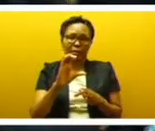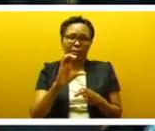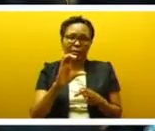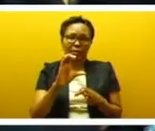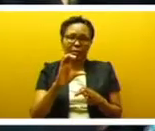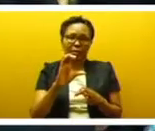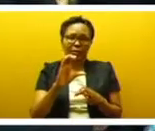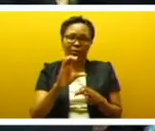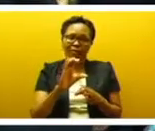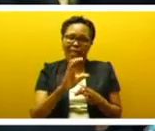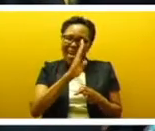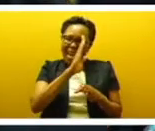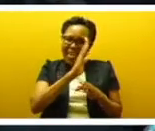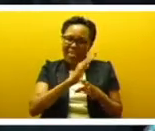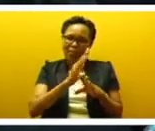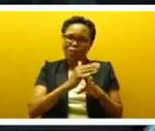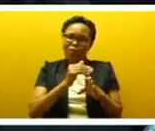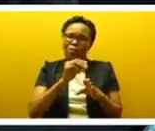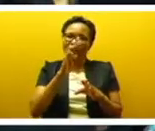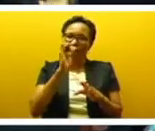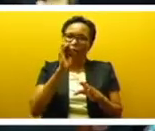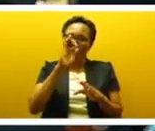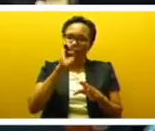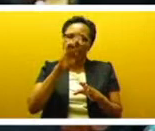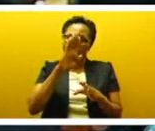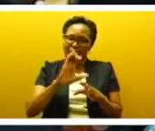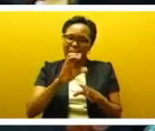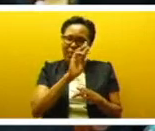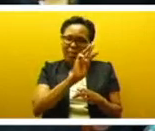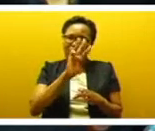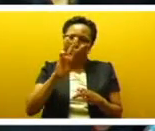from the IEBC portal.